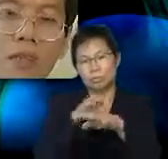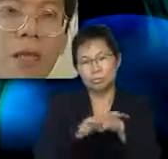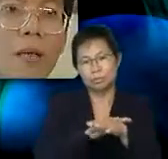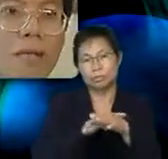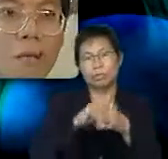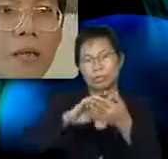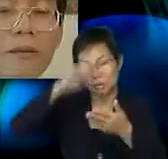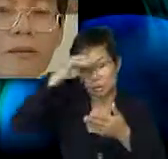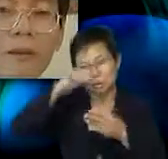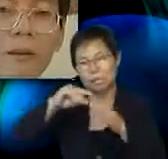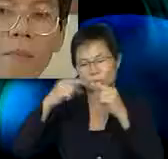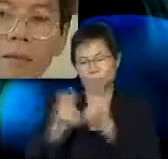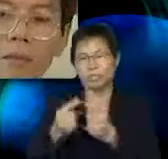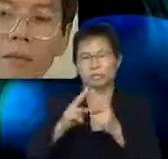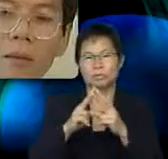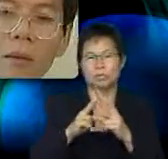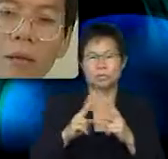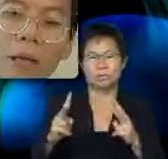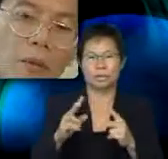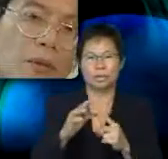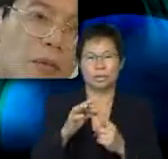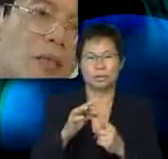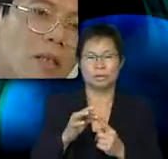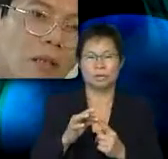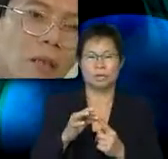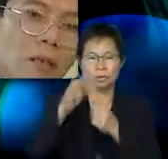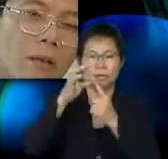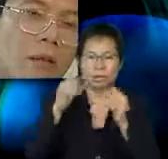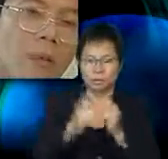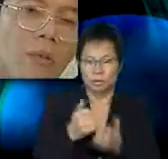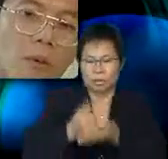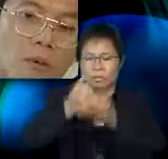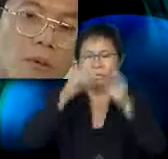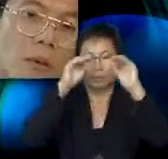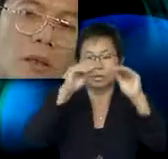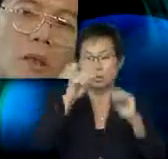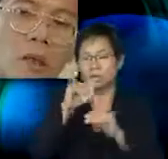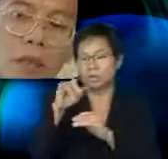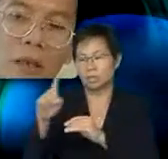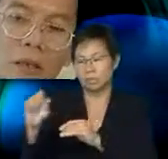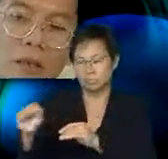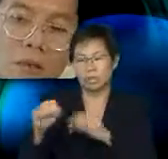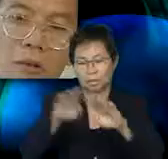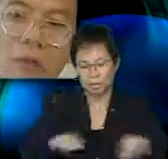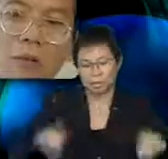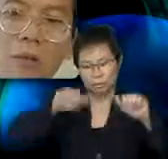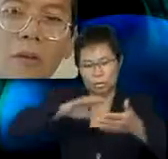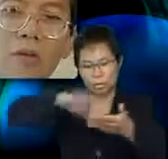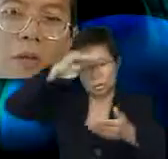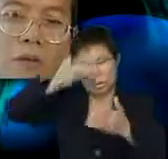is very abstract. But with the help of this teaching aid, the pupils, they can learn